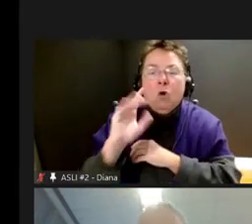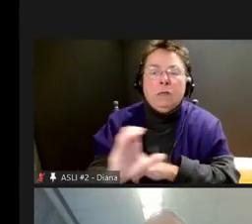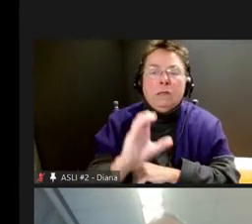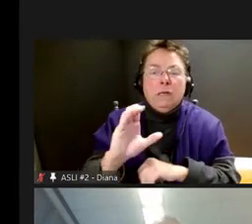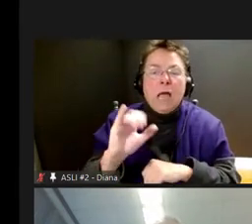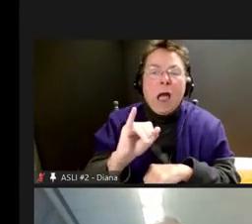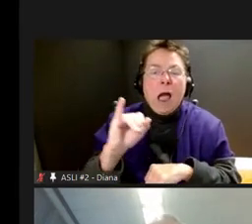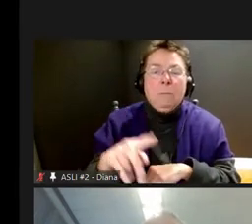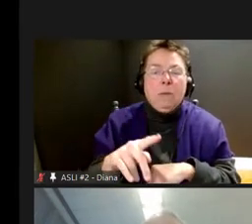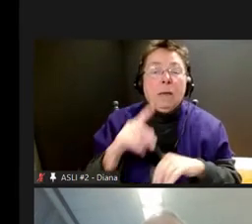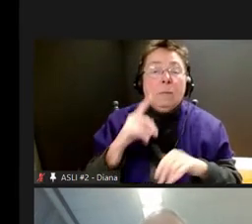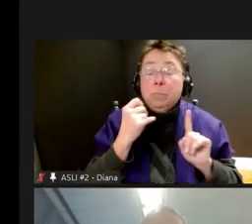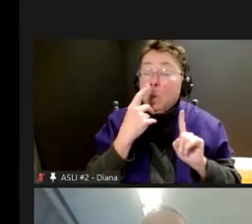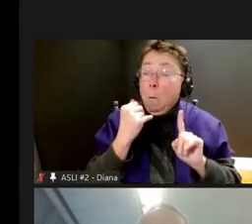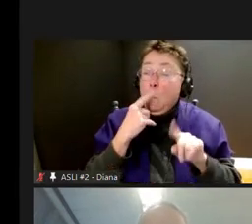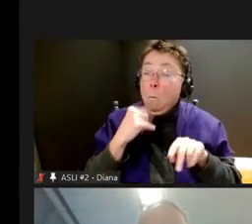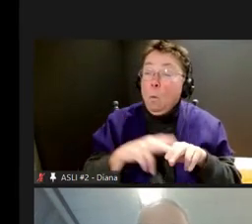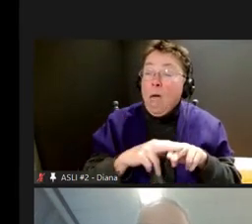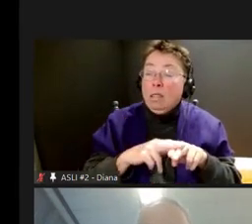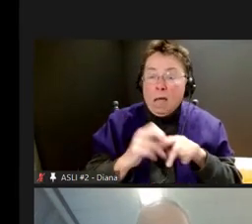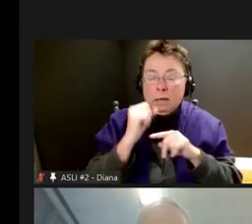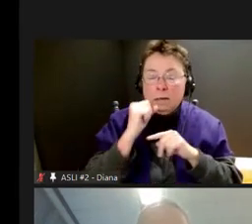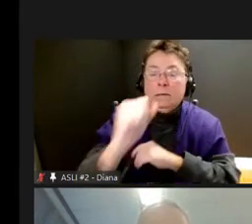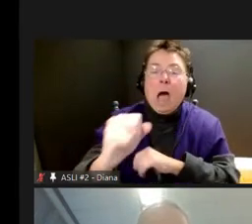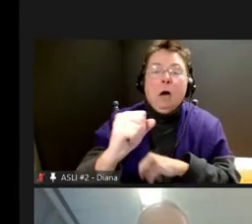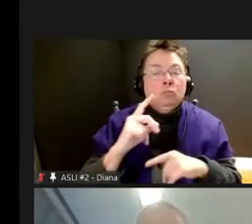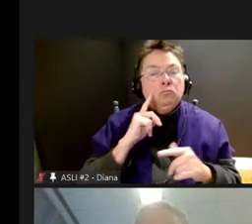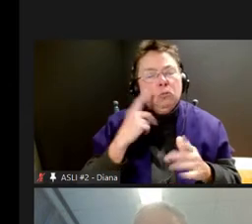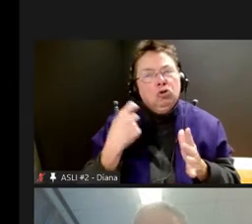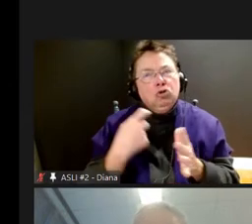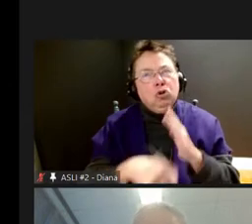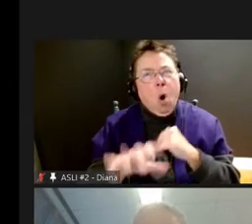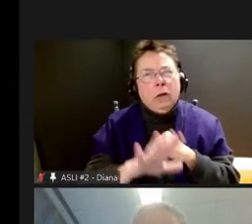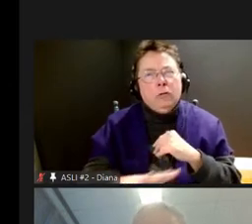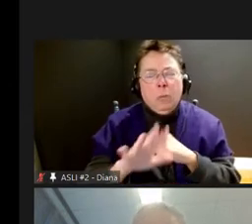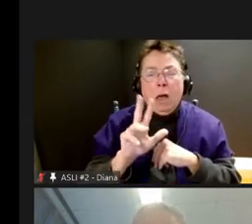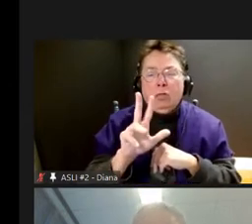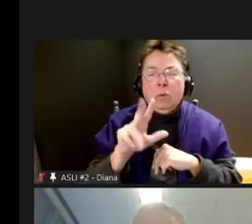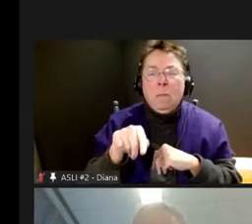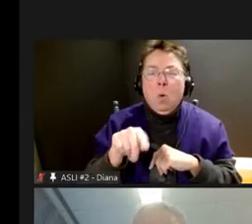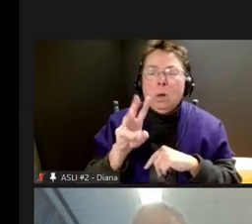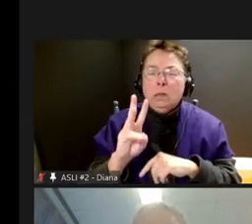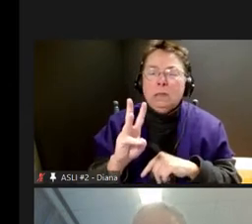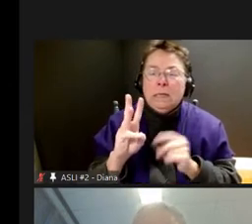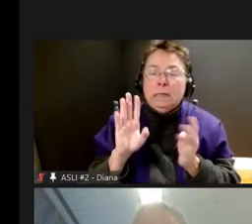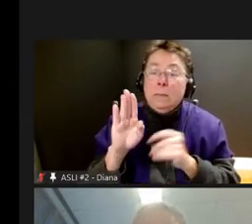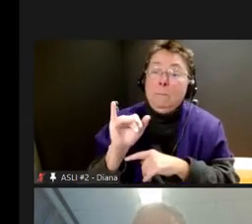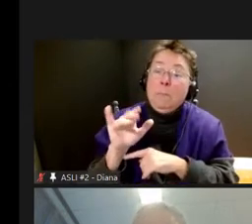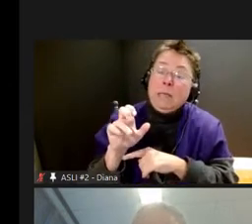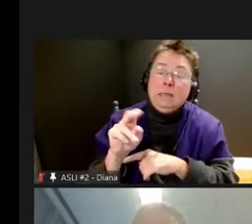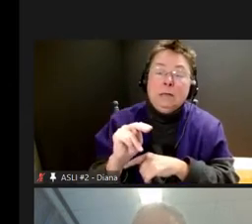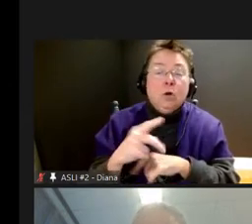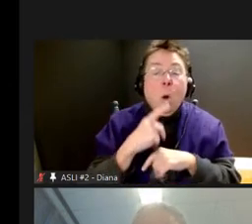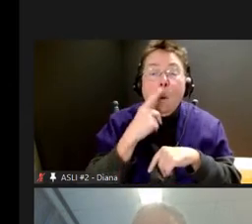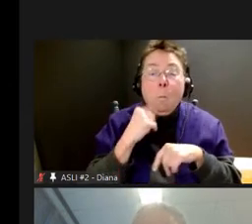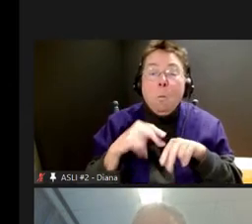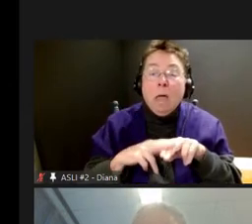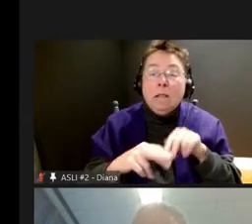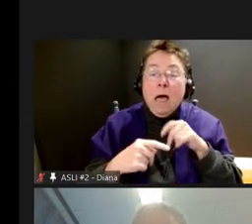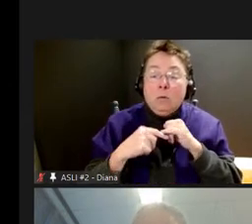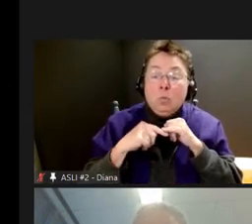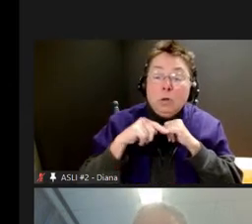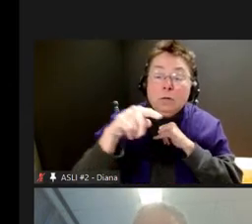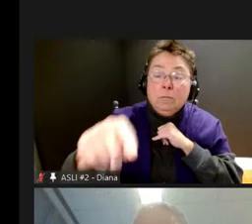is the Red Line Extension to the South, which is estimated to cost $3.6 billion. The Red Line Extension would extend the rail